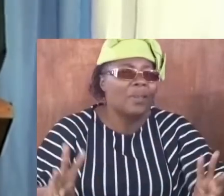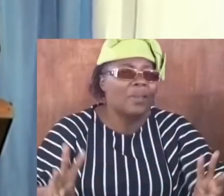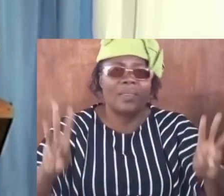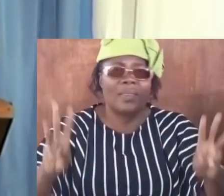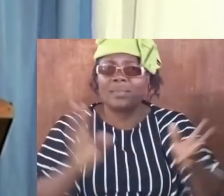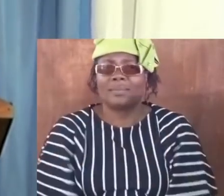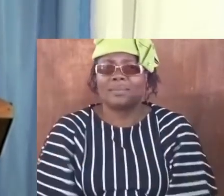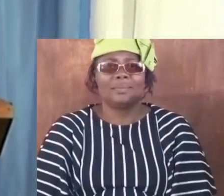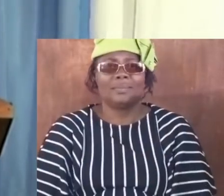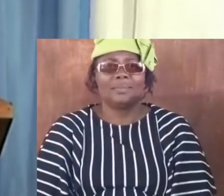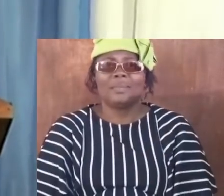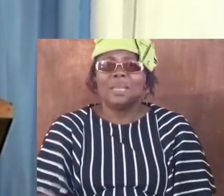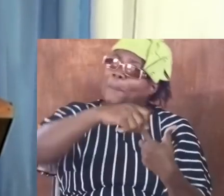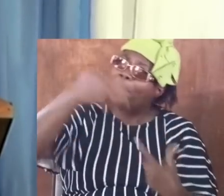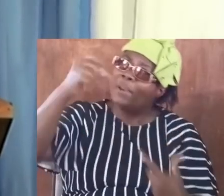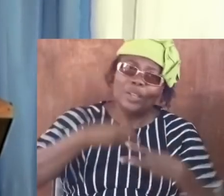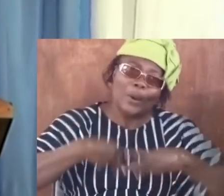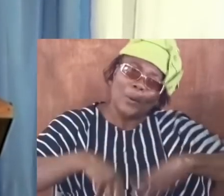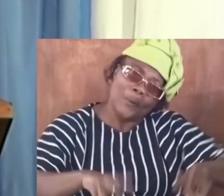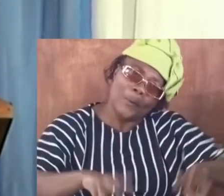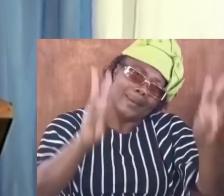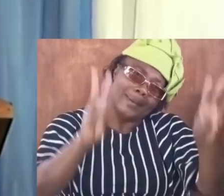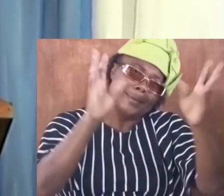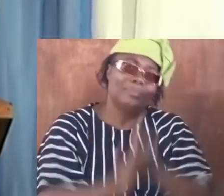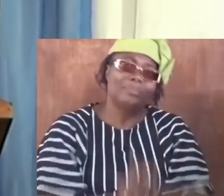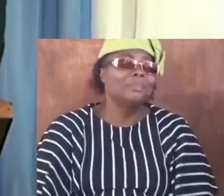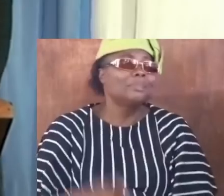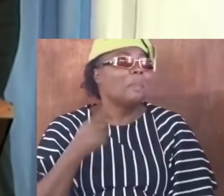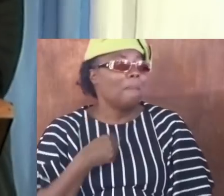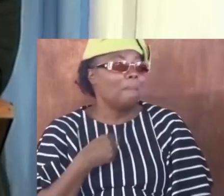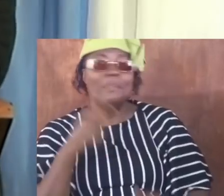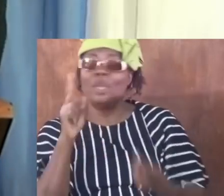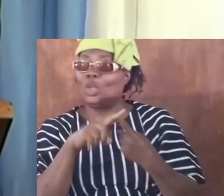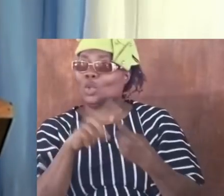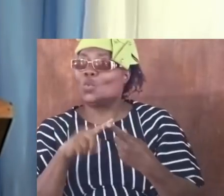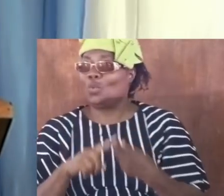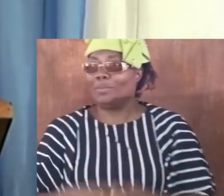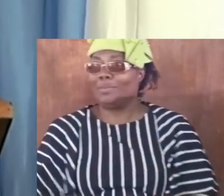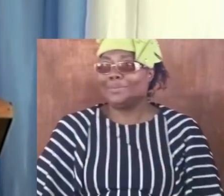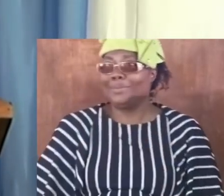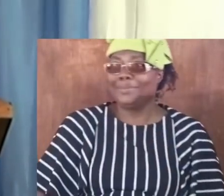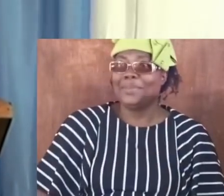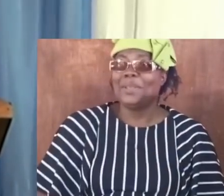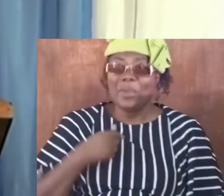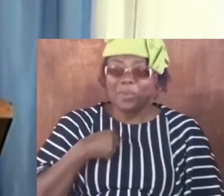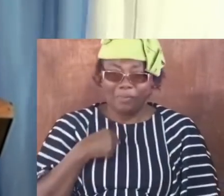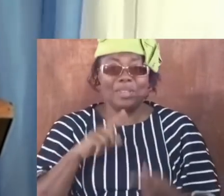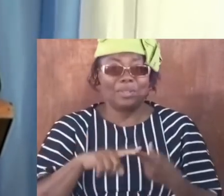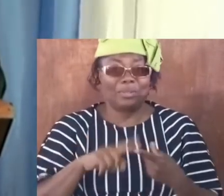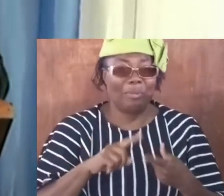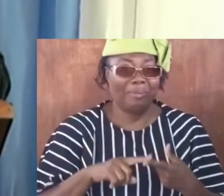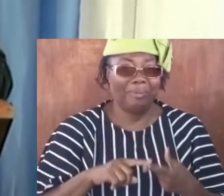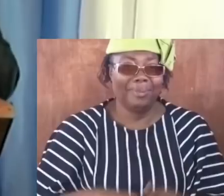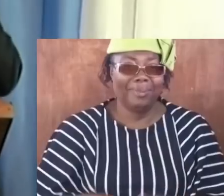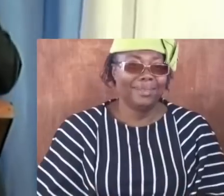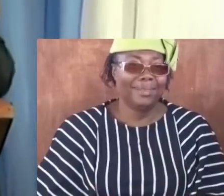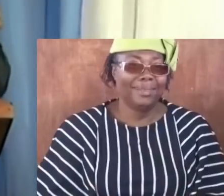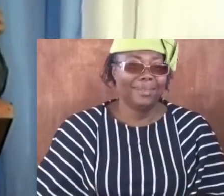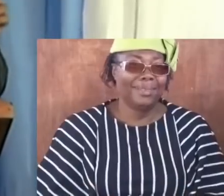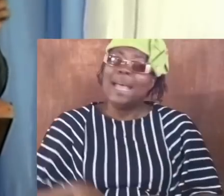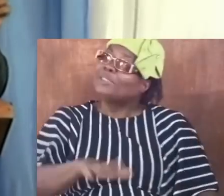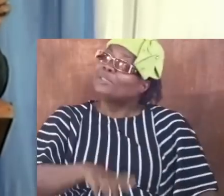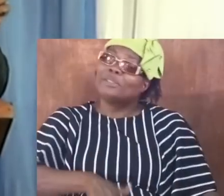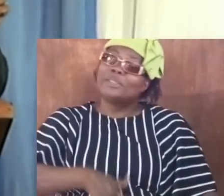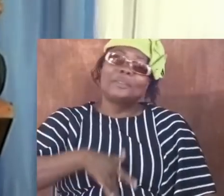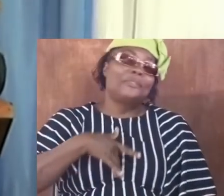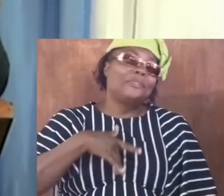that. I'm telling you how I feel. It didn't just crop up on me that way though. But I just